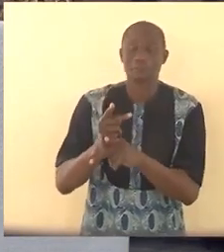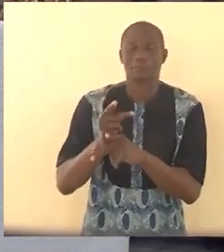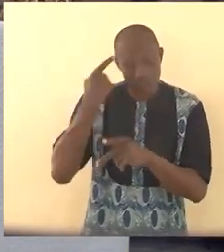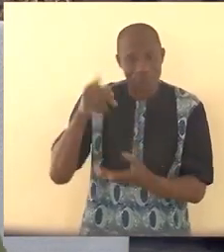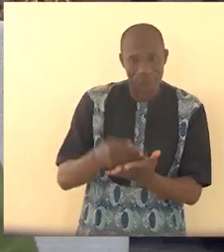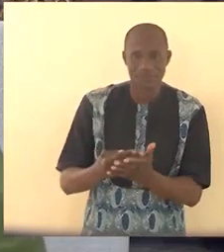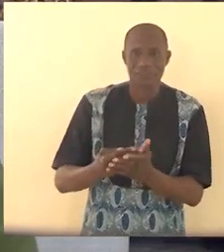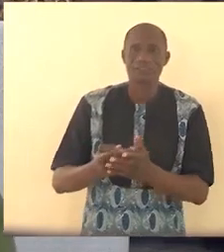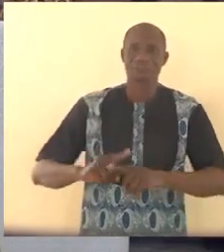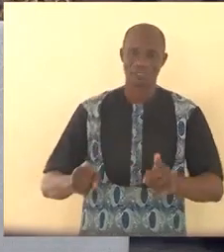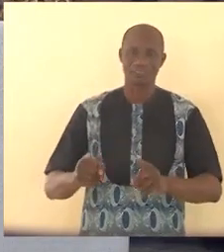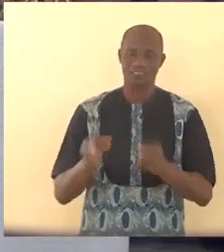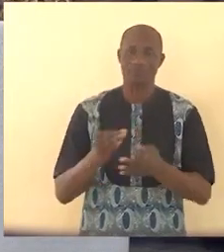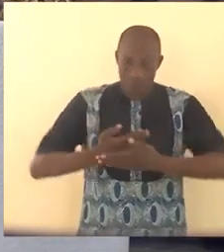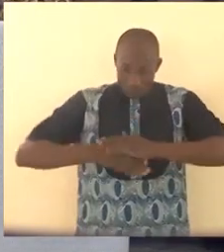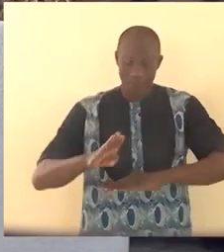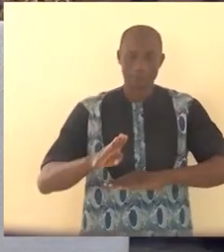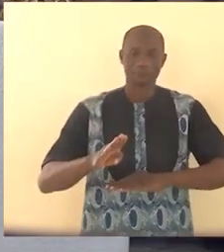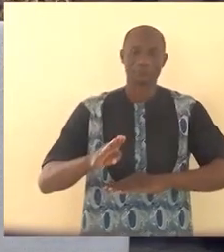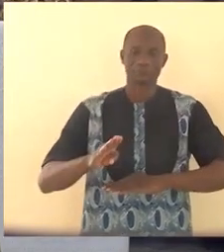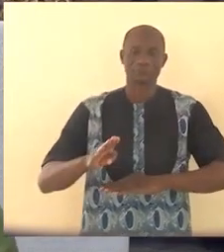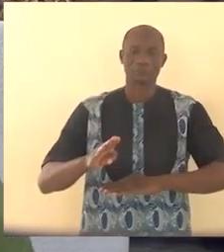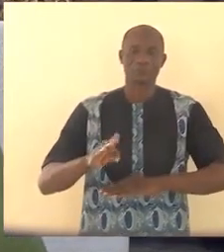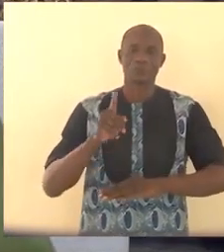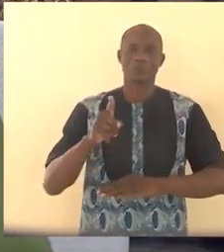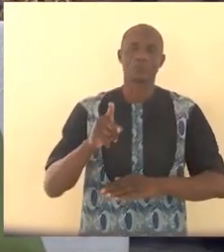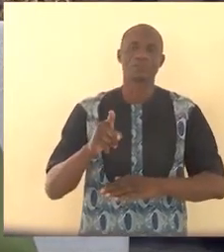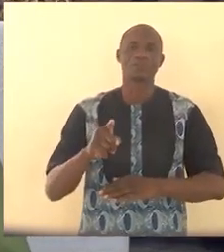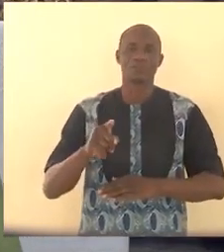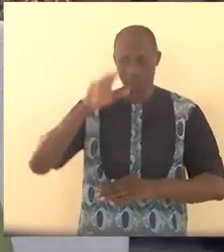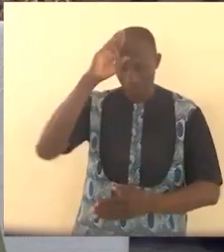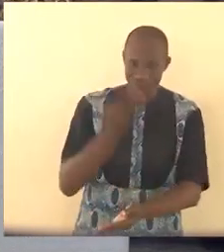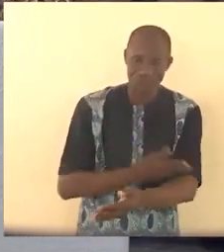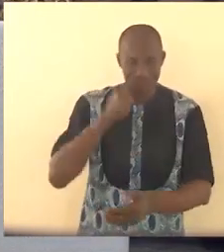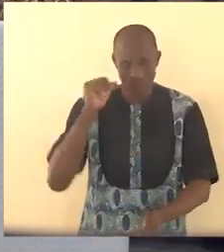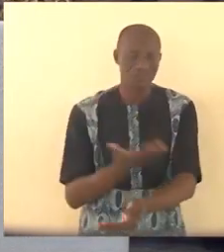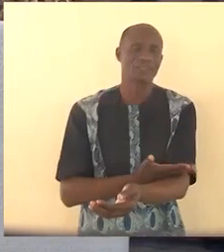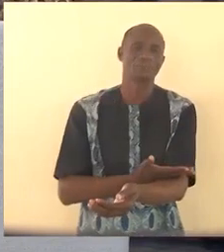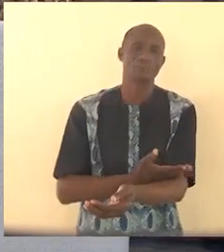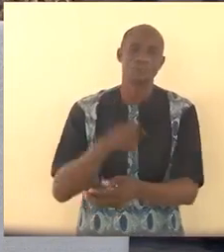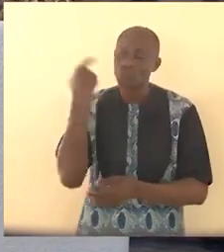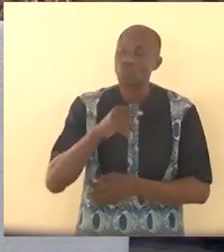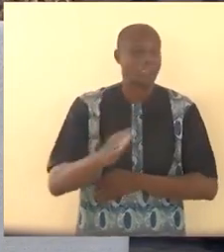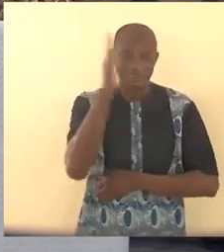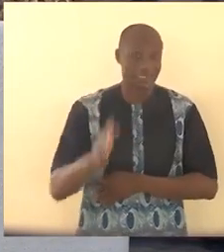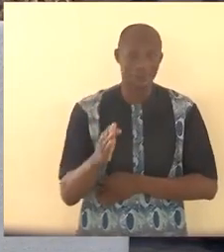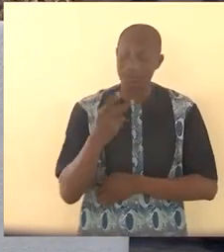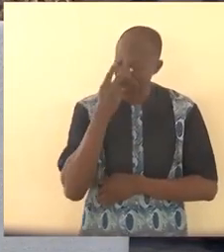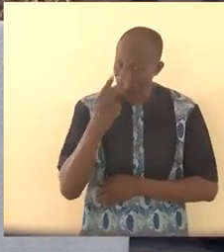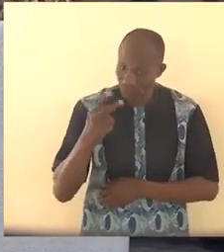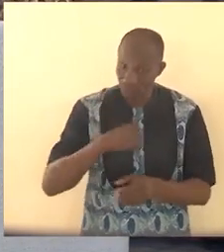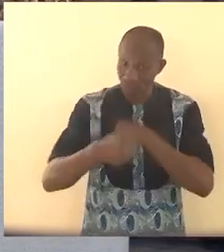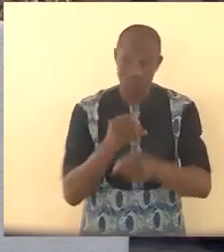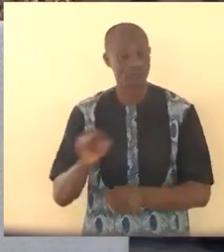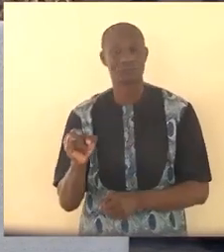money. But if I now give birth to one Ajay Sugar, Ajay Butter child, who never saw all